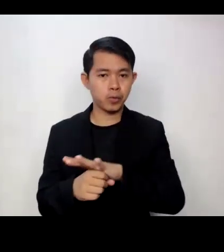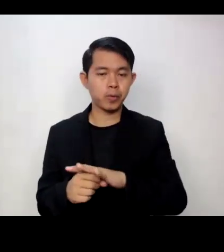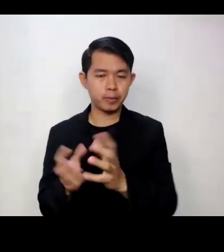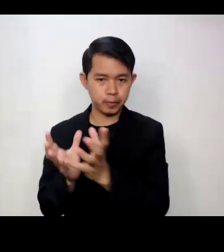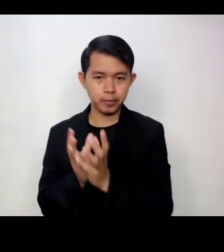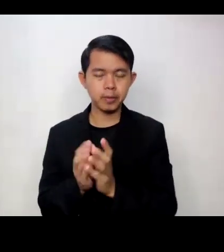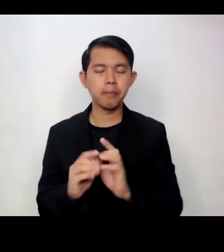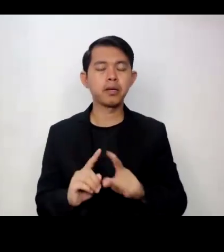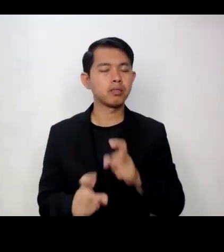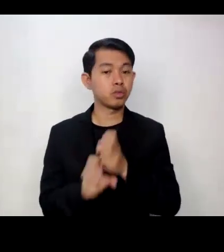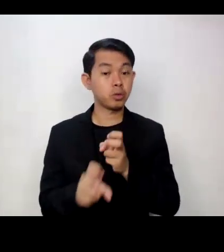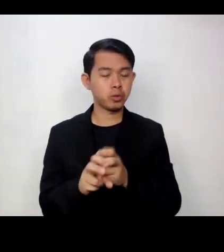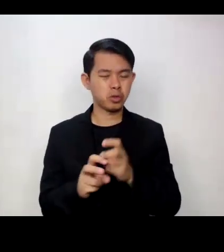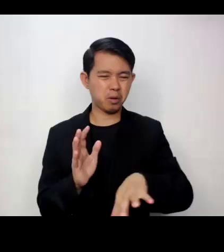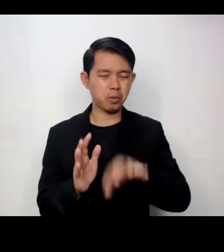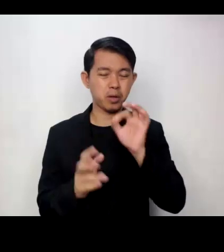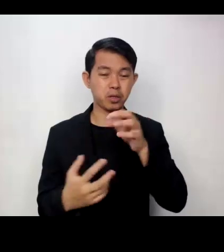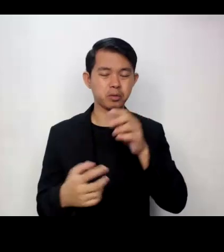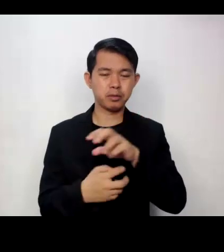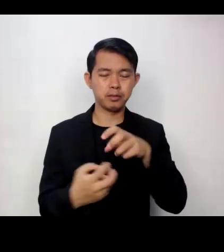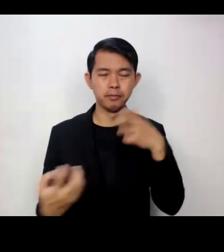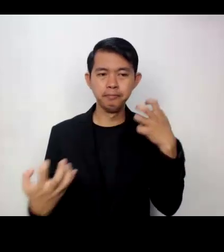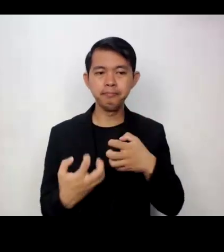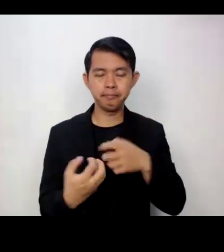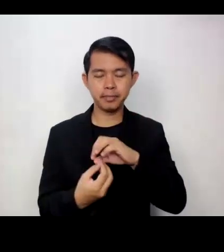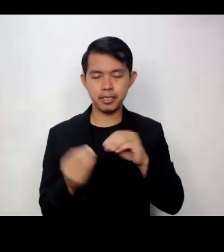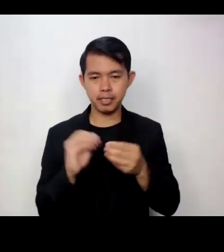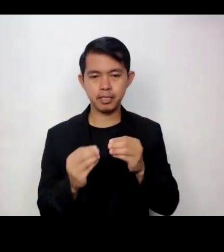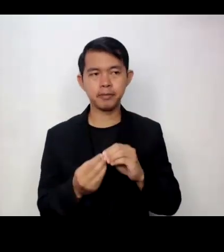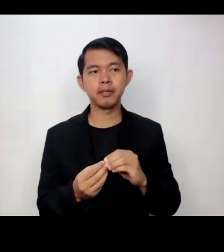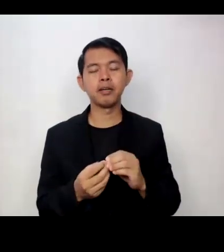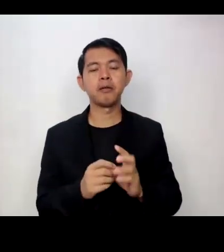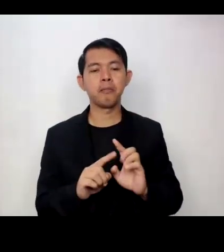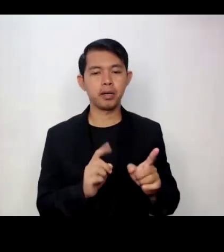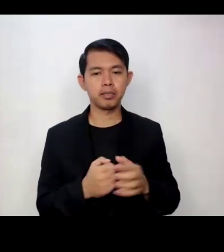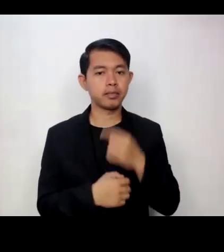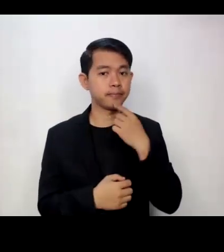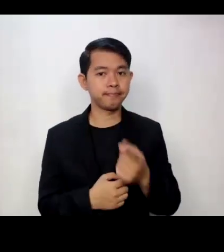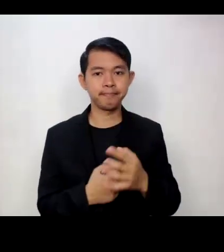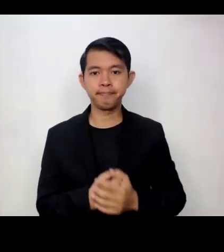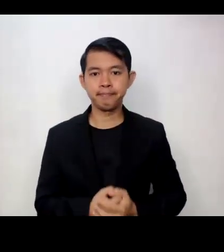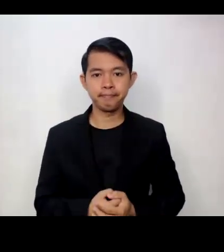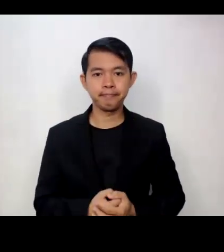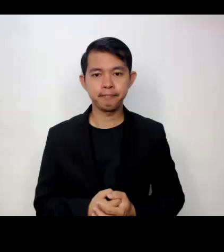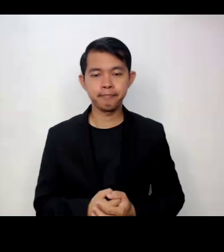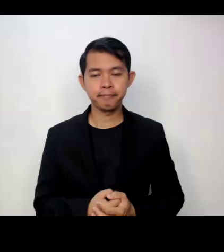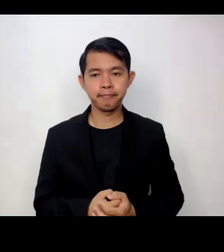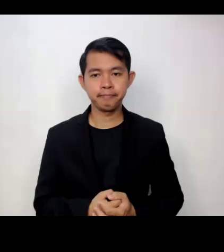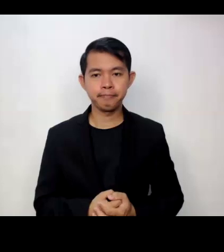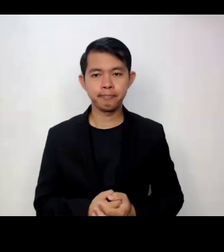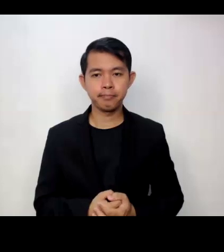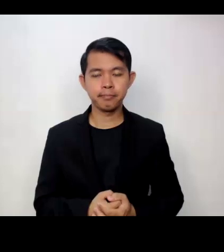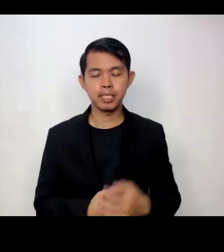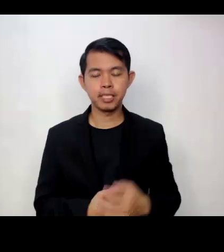make, the suffering legitimate. But it is Mhm. again, like you mentioned, um, it is better